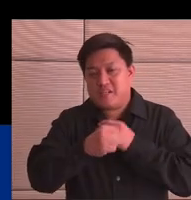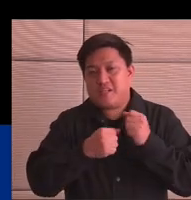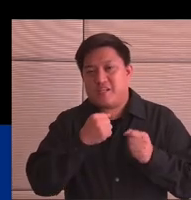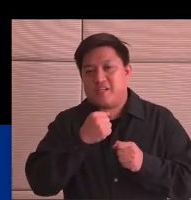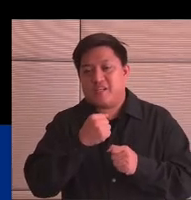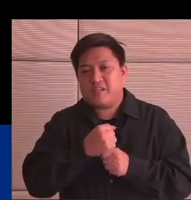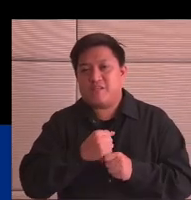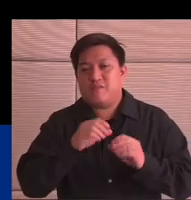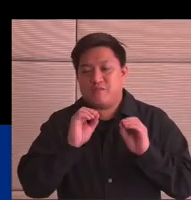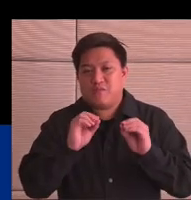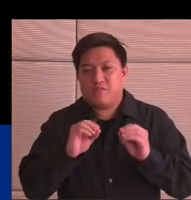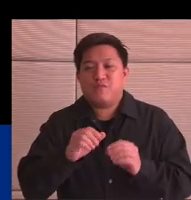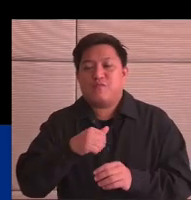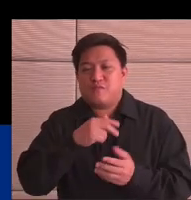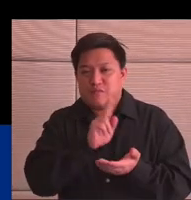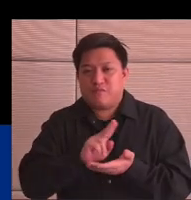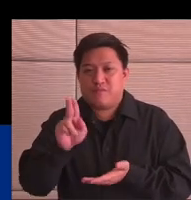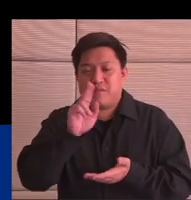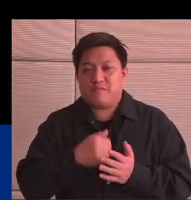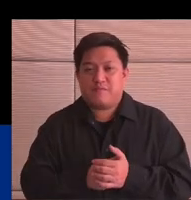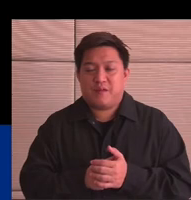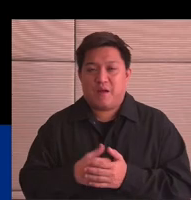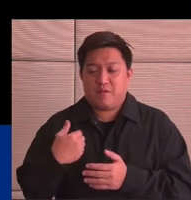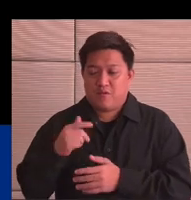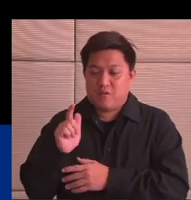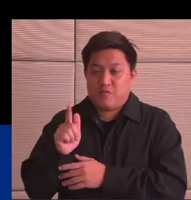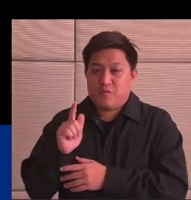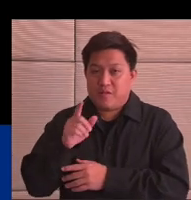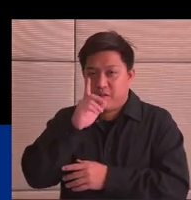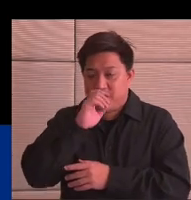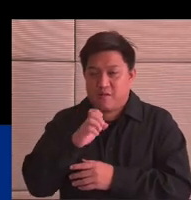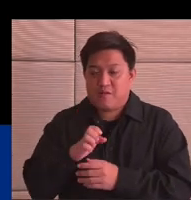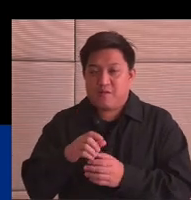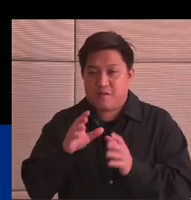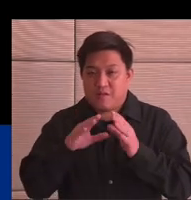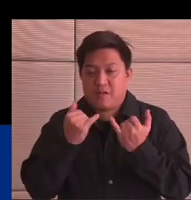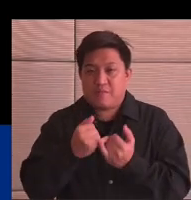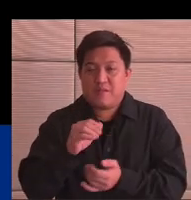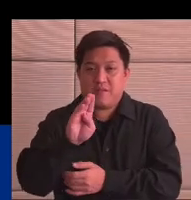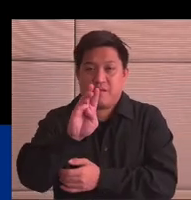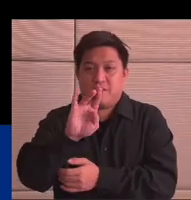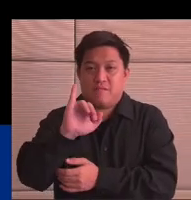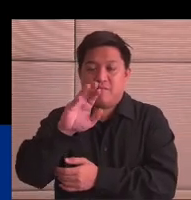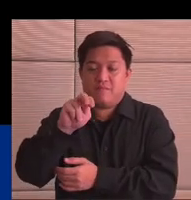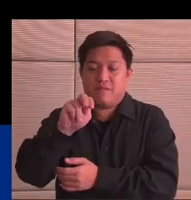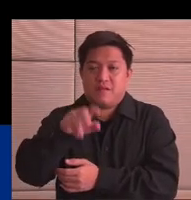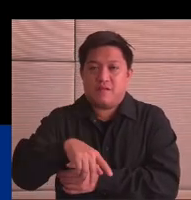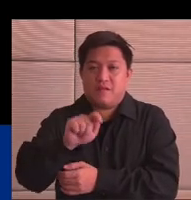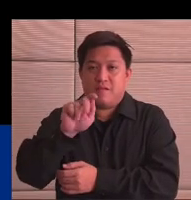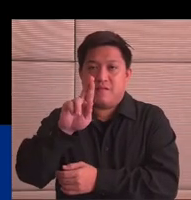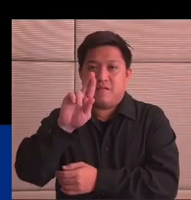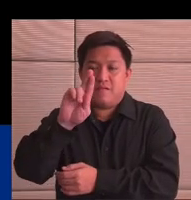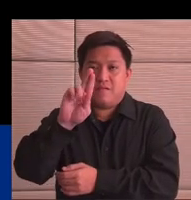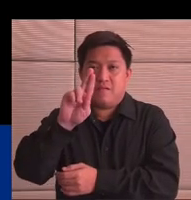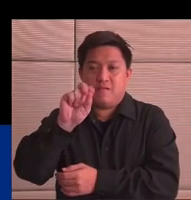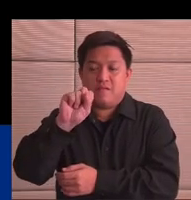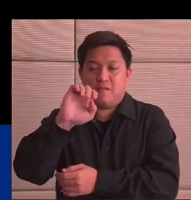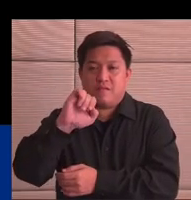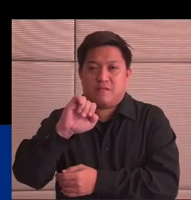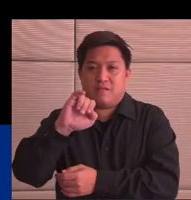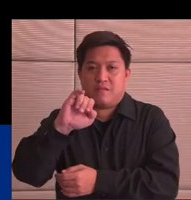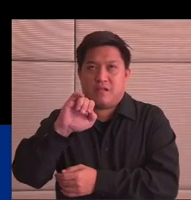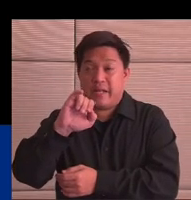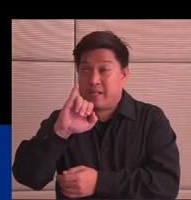I'm heading a 20-year-old company called BrainTrust Inc., a multidisciplinary group that actually